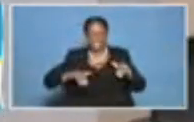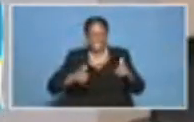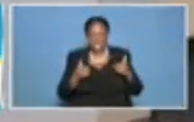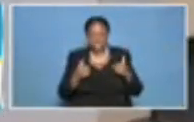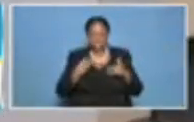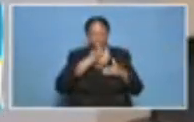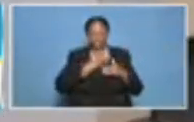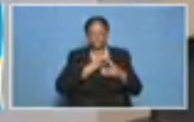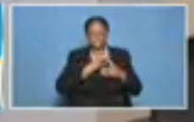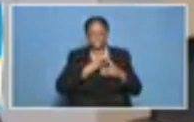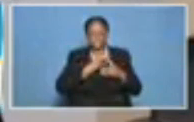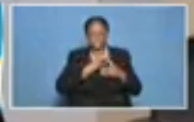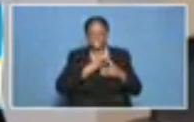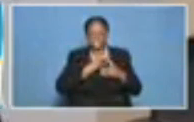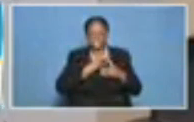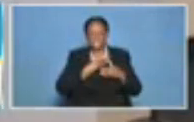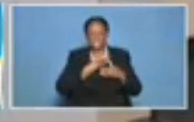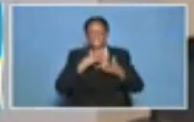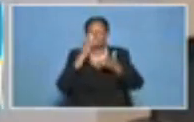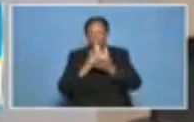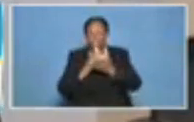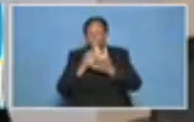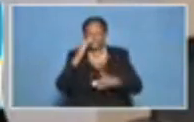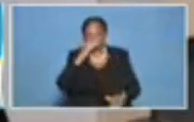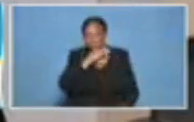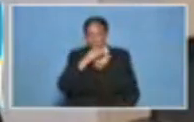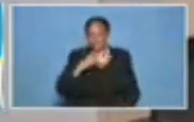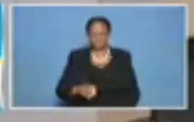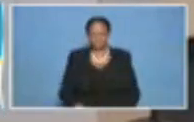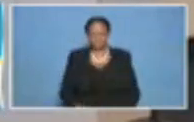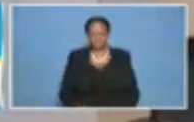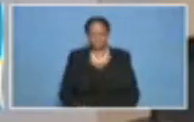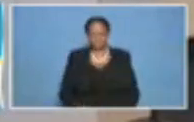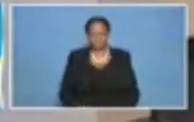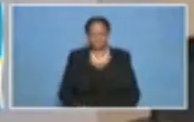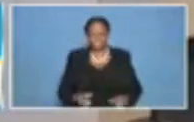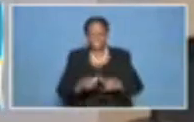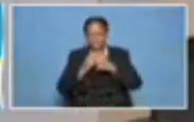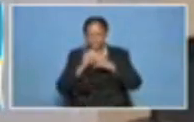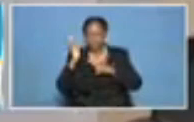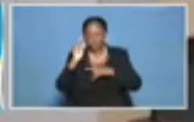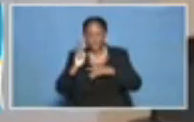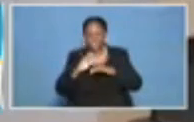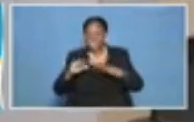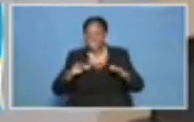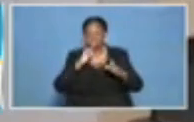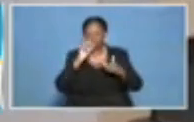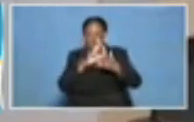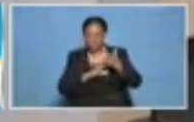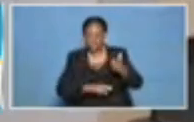mitigate against fraud and deception, particularly where the child is not registered, there is no birth certificate.